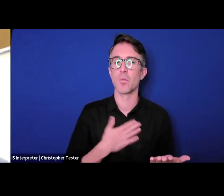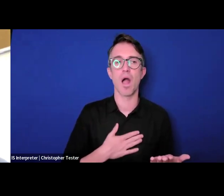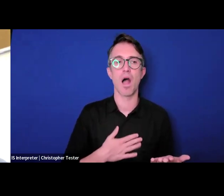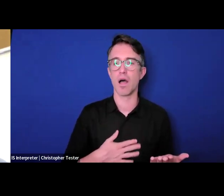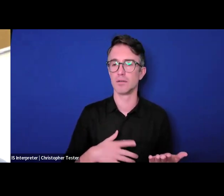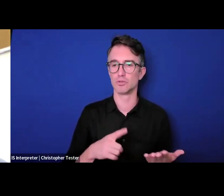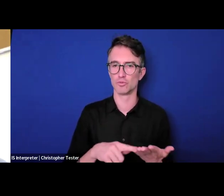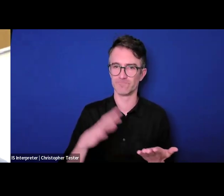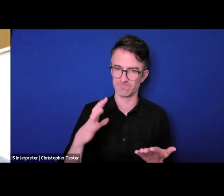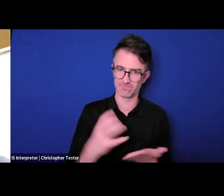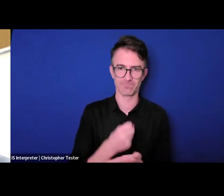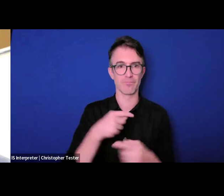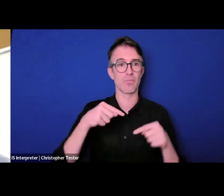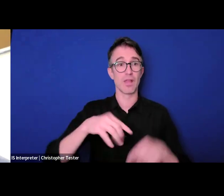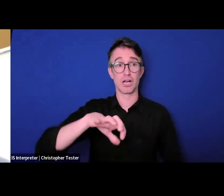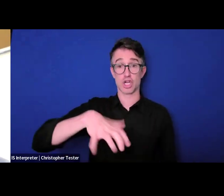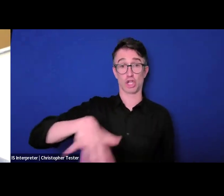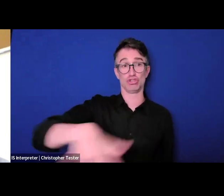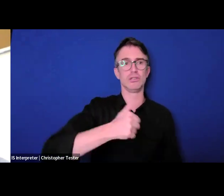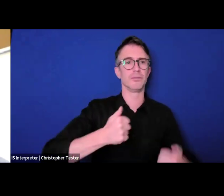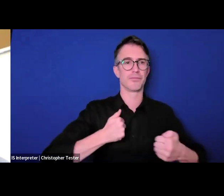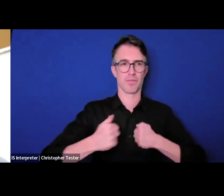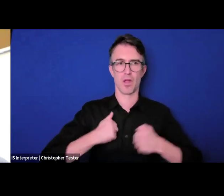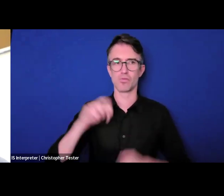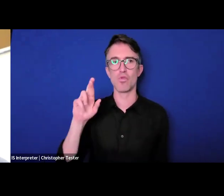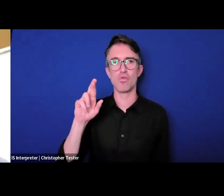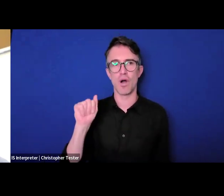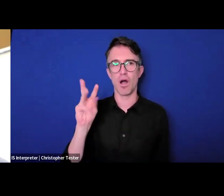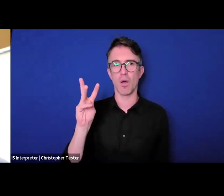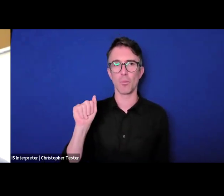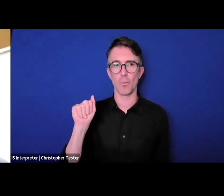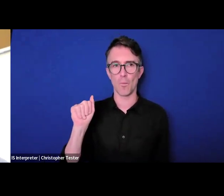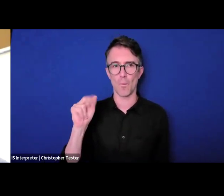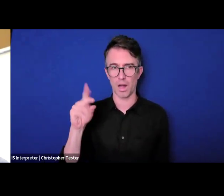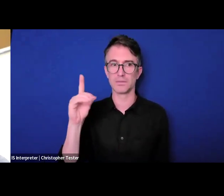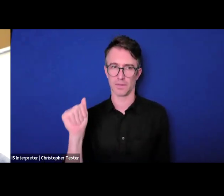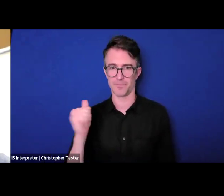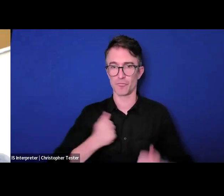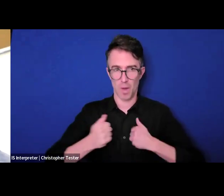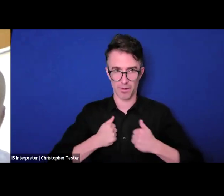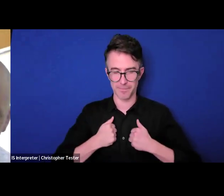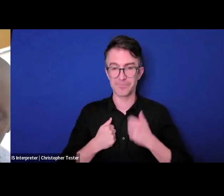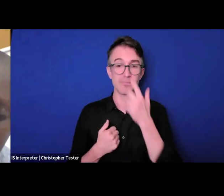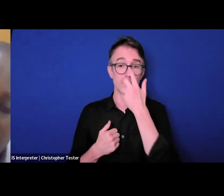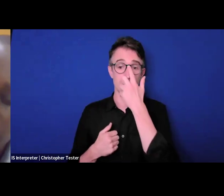Rwanda and the journey the social protection program in Rwanda has moved.